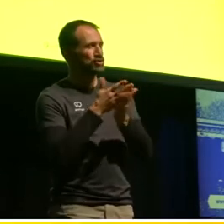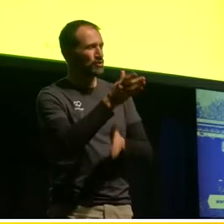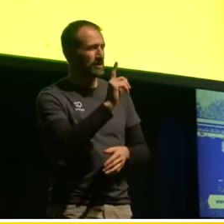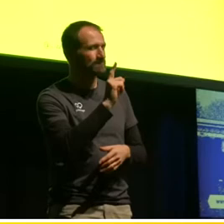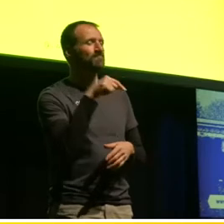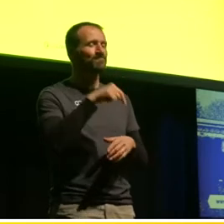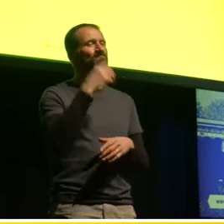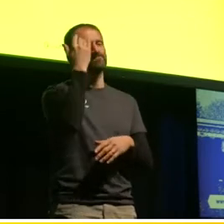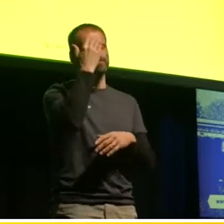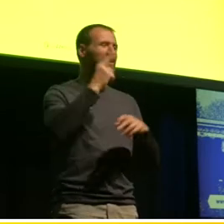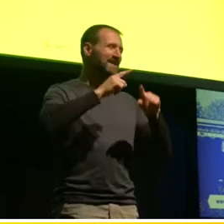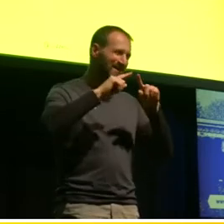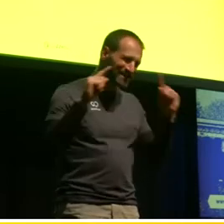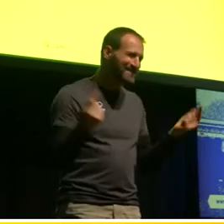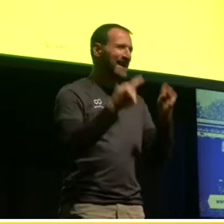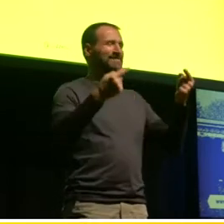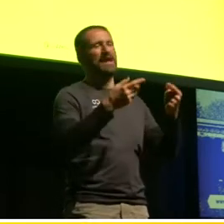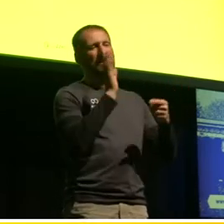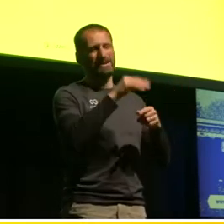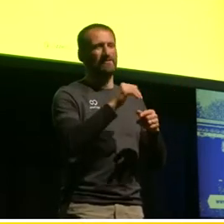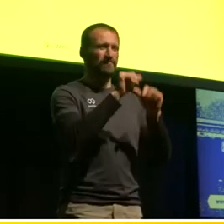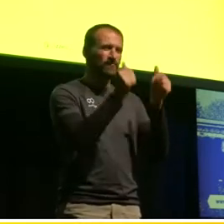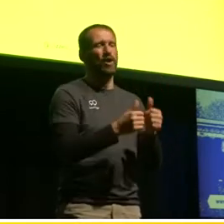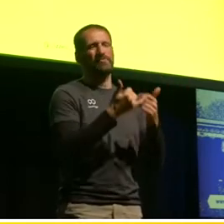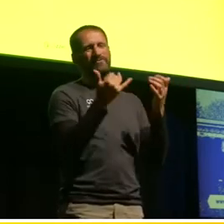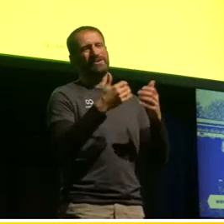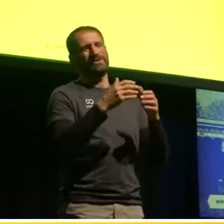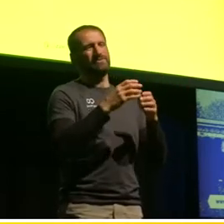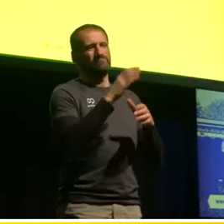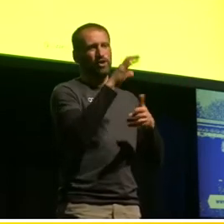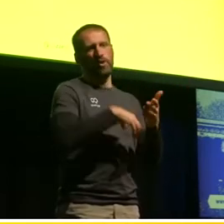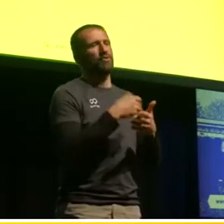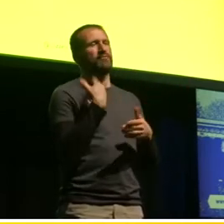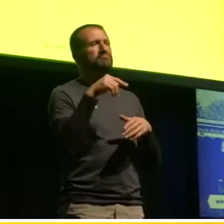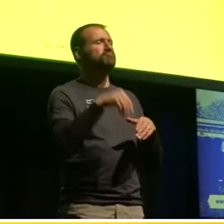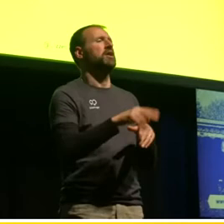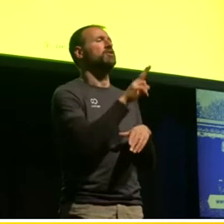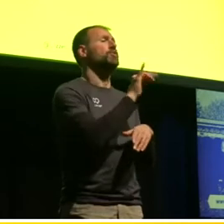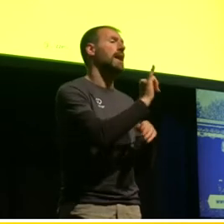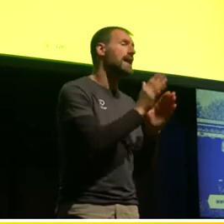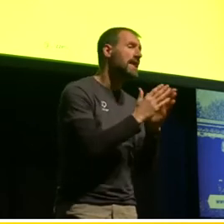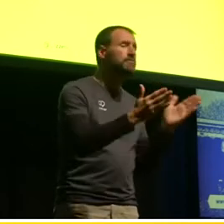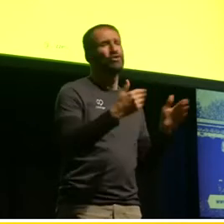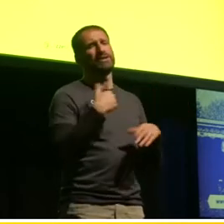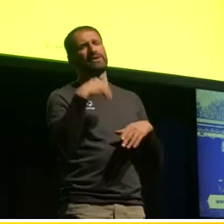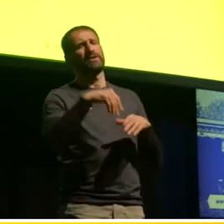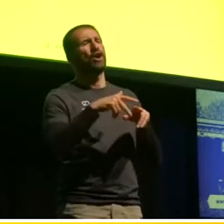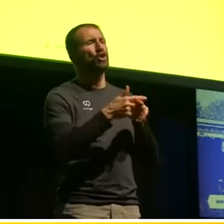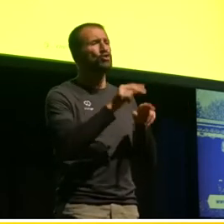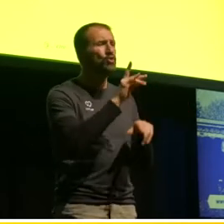share code. We do libraries, frameworks. We might have a UI library at the toolkit, something like